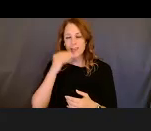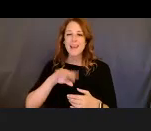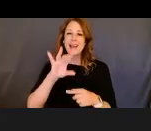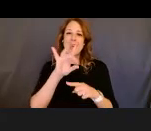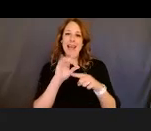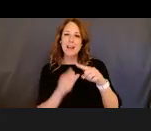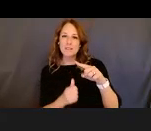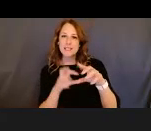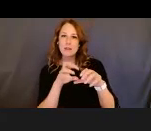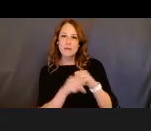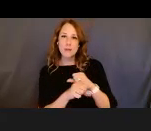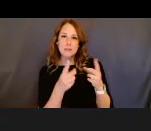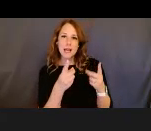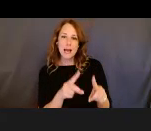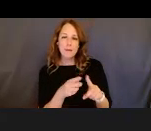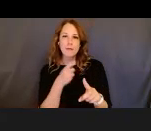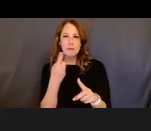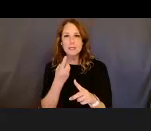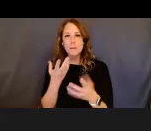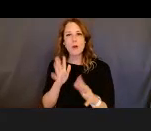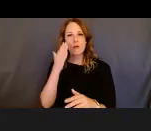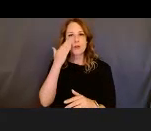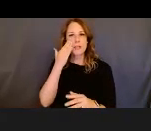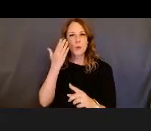10 rapes occur by someone the victim knew.